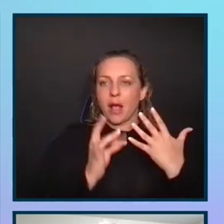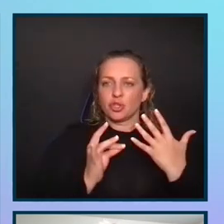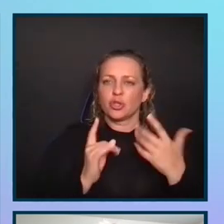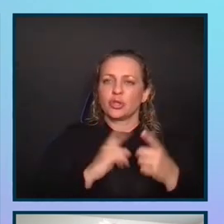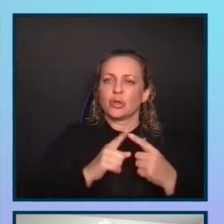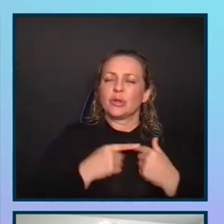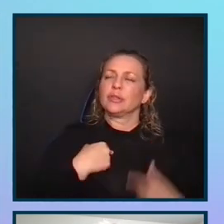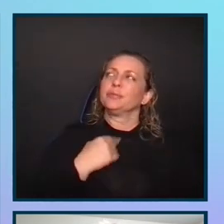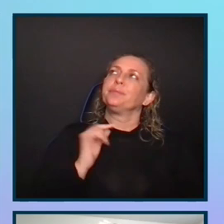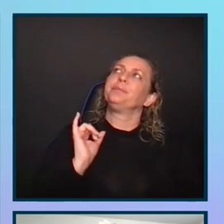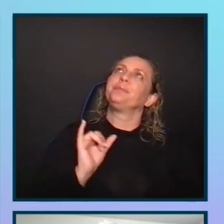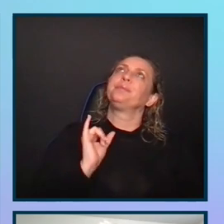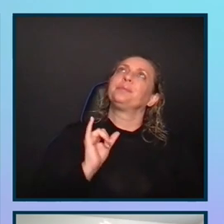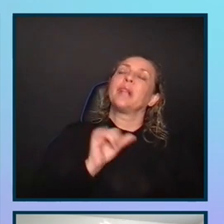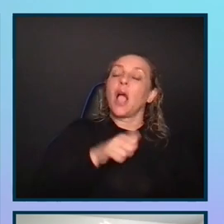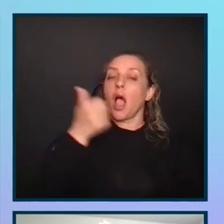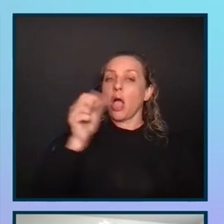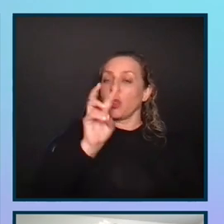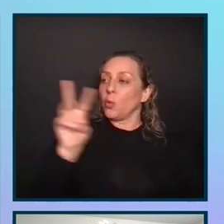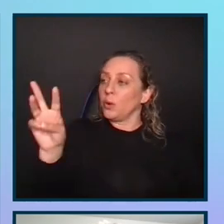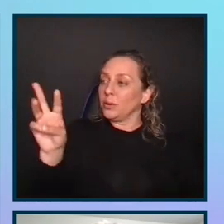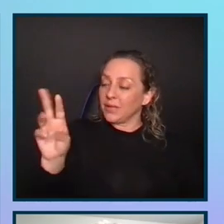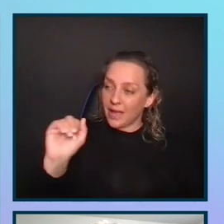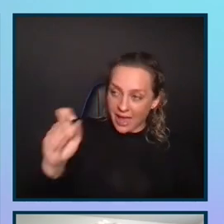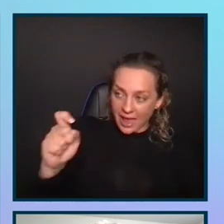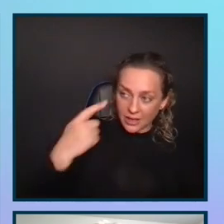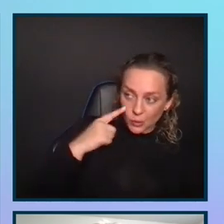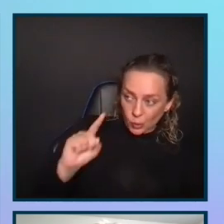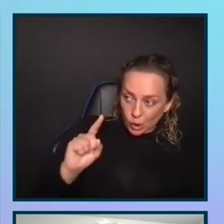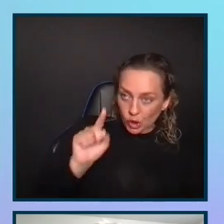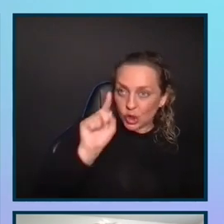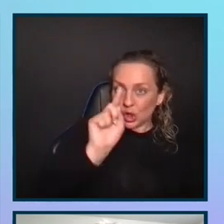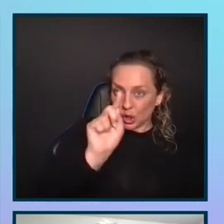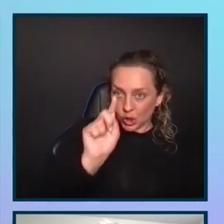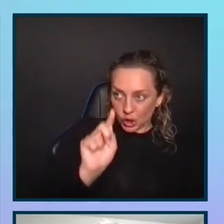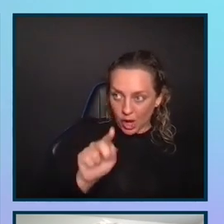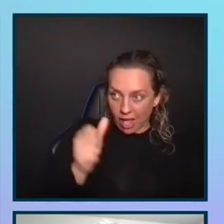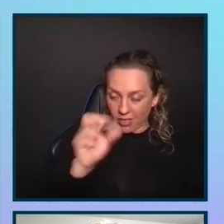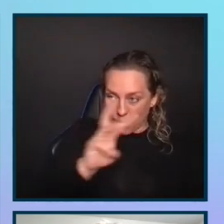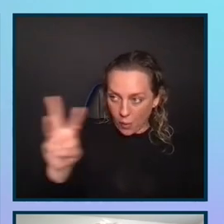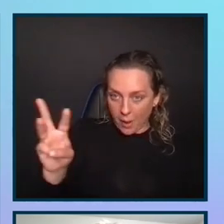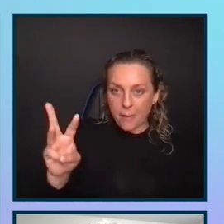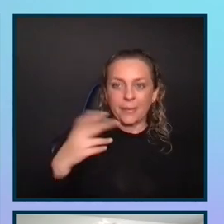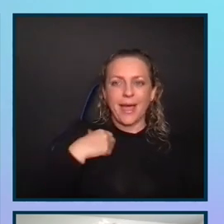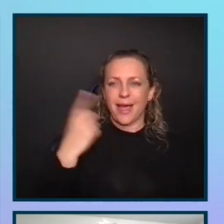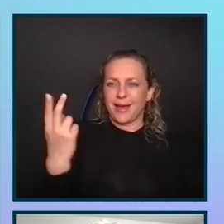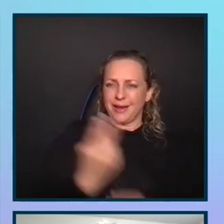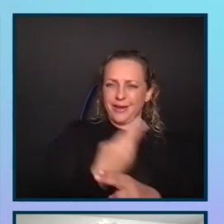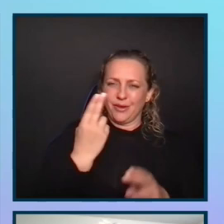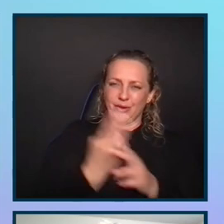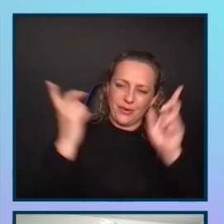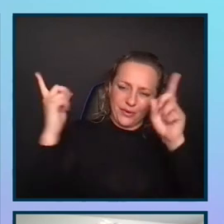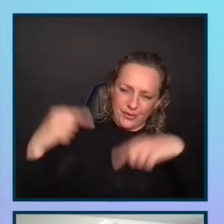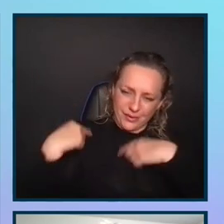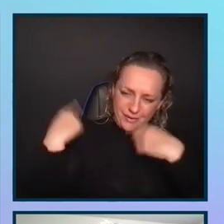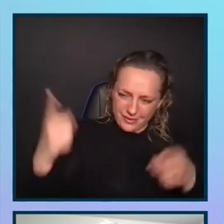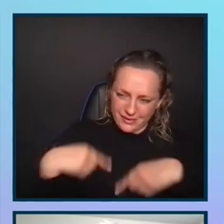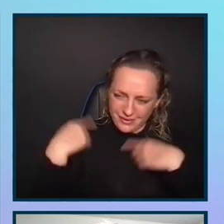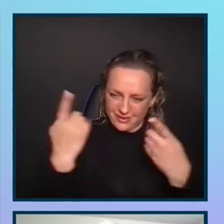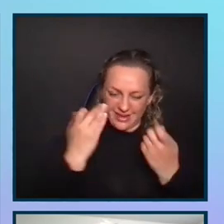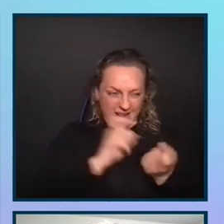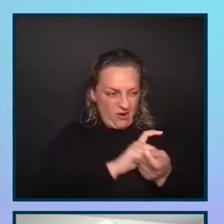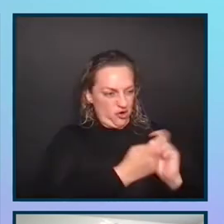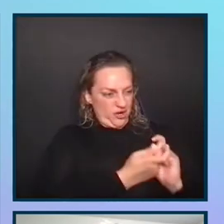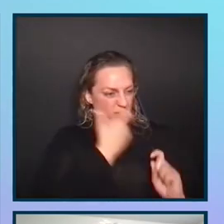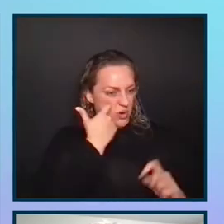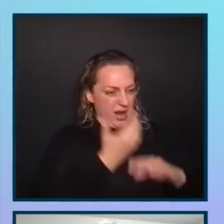other pages and made sure that Axe was in fact working and that, you know, something I've been using for years hadn't suddenly changed in some sort of recent